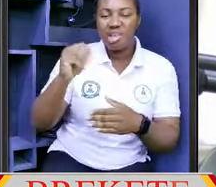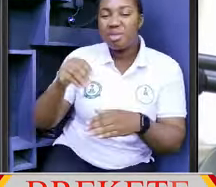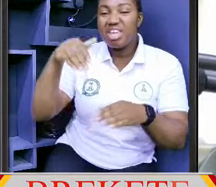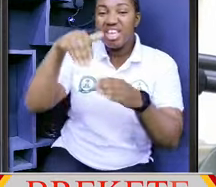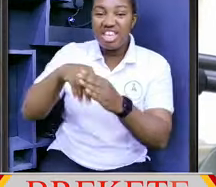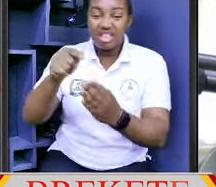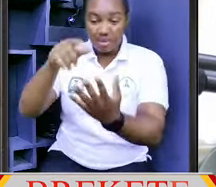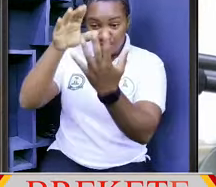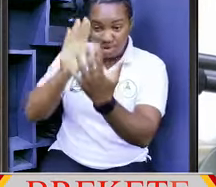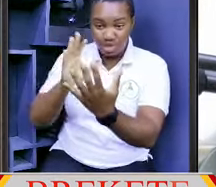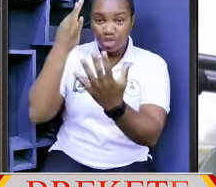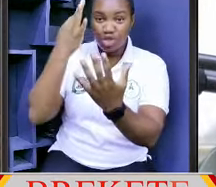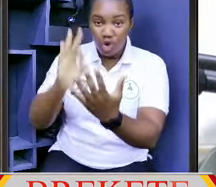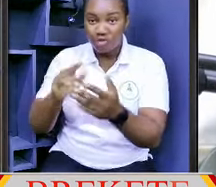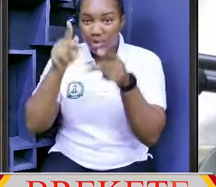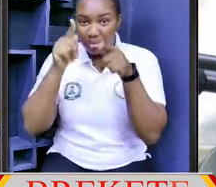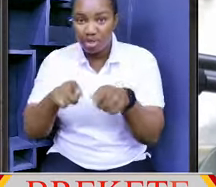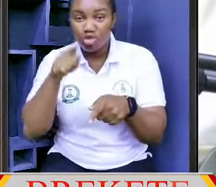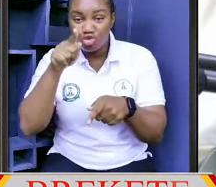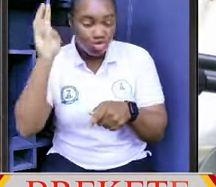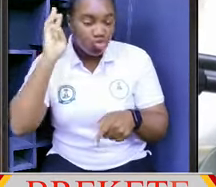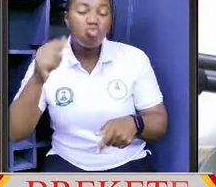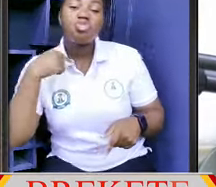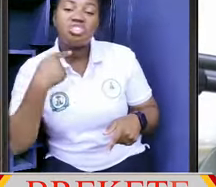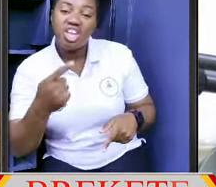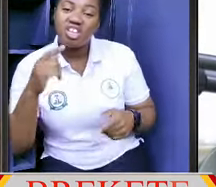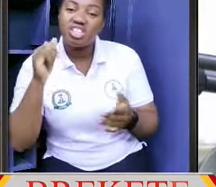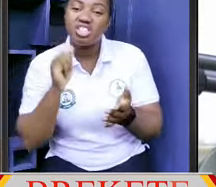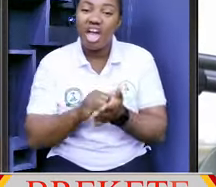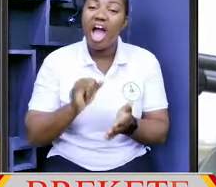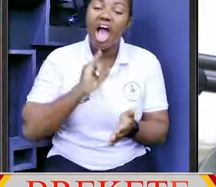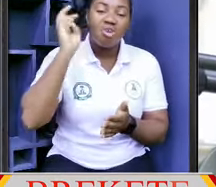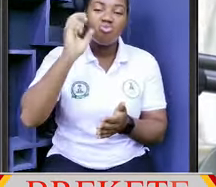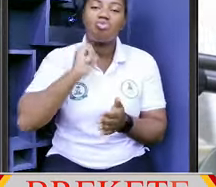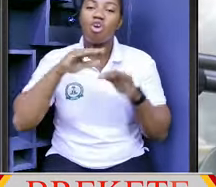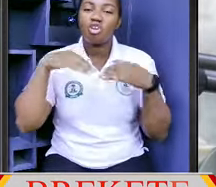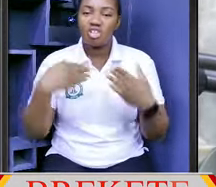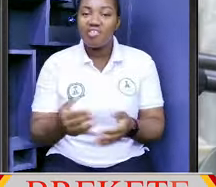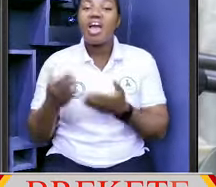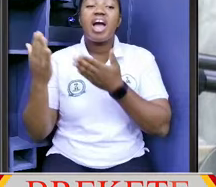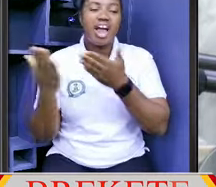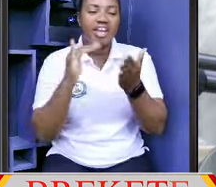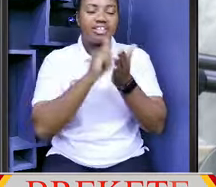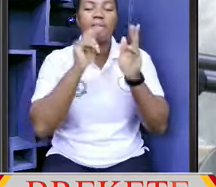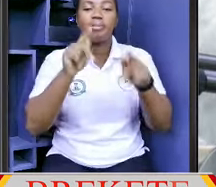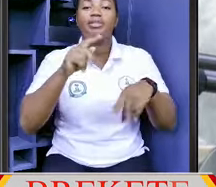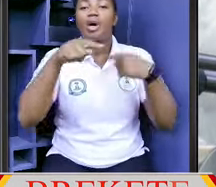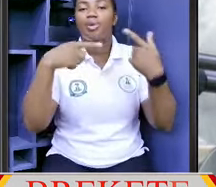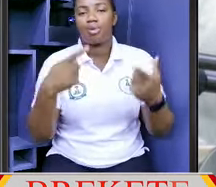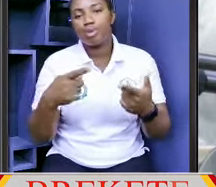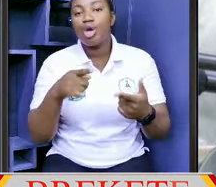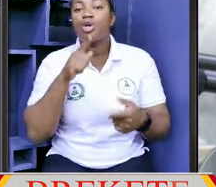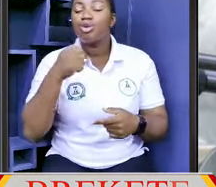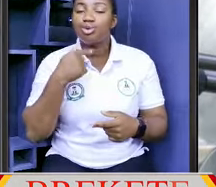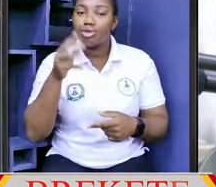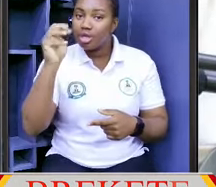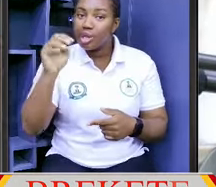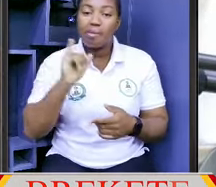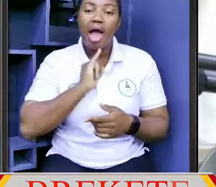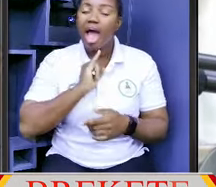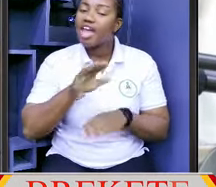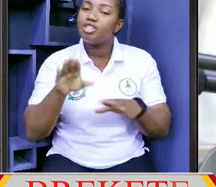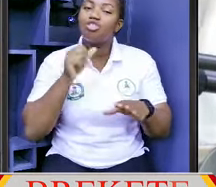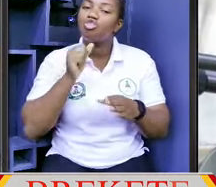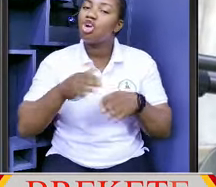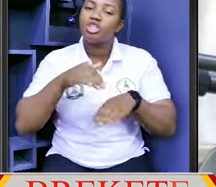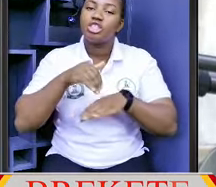customer, you go tell and say, I no go. Yes, sir. Carry now the problem. Go. Yes, sir. At the time they tell carry. Them say, I no even send you. Mm.